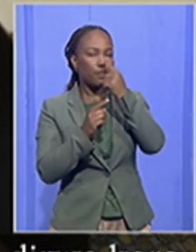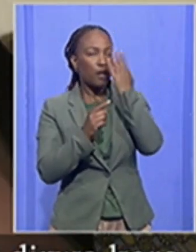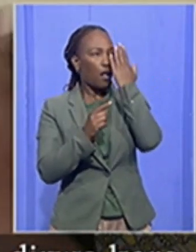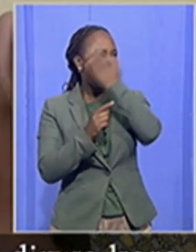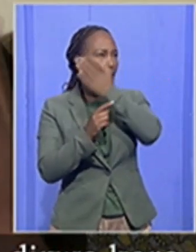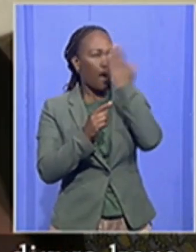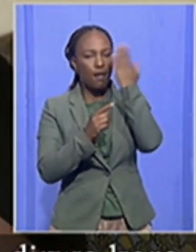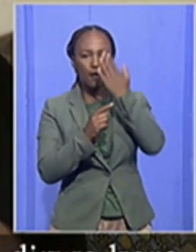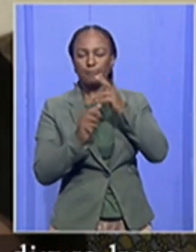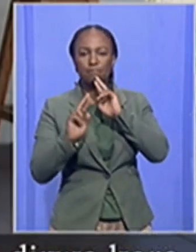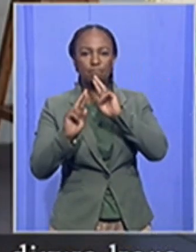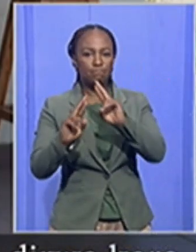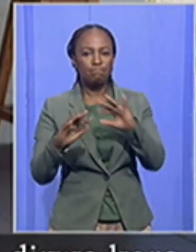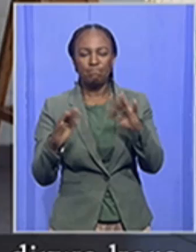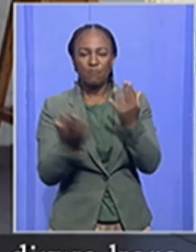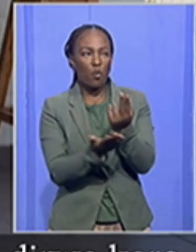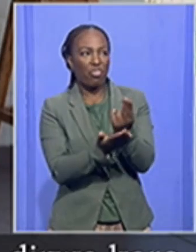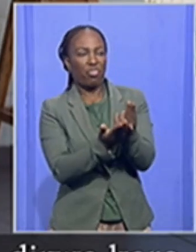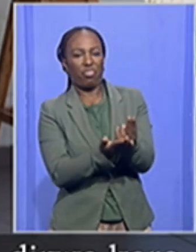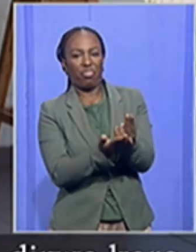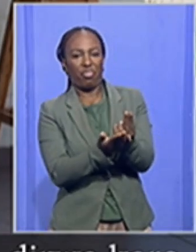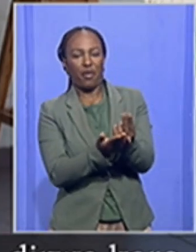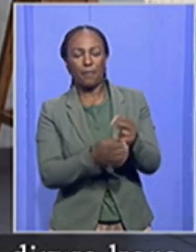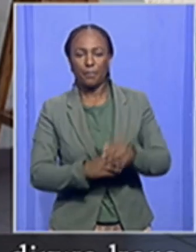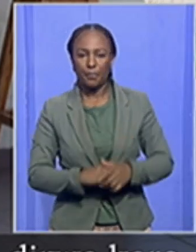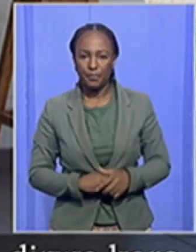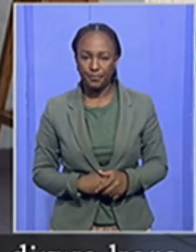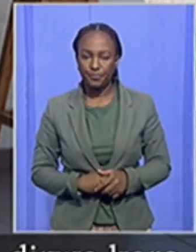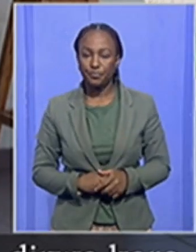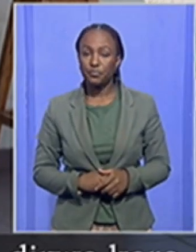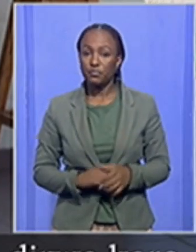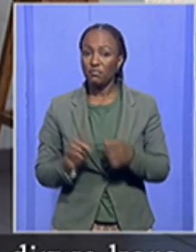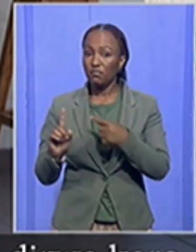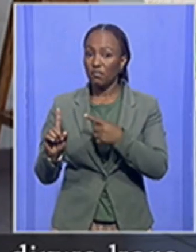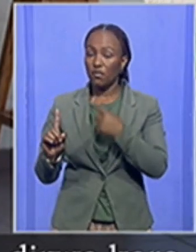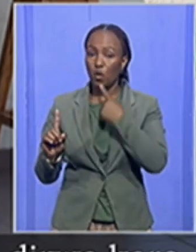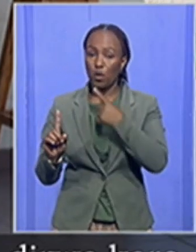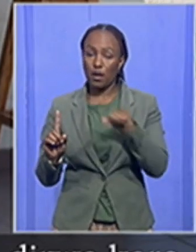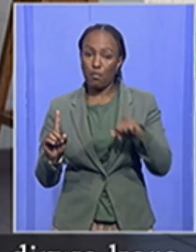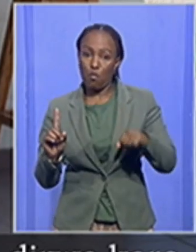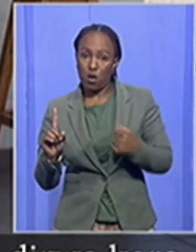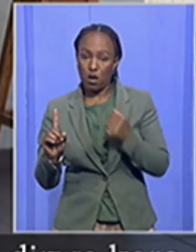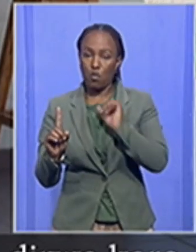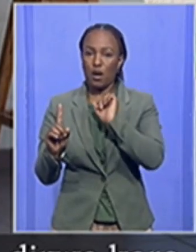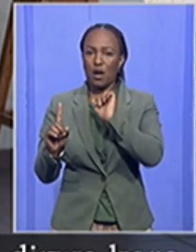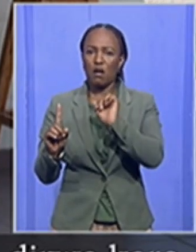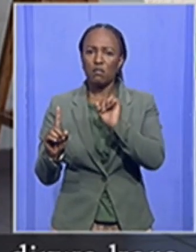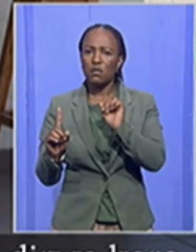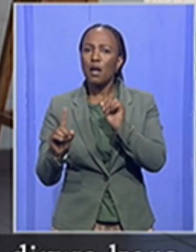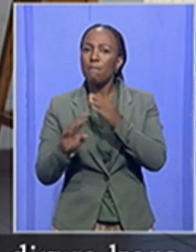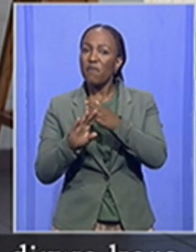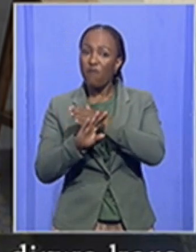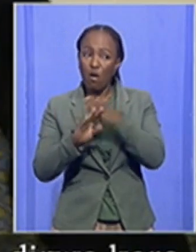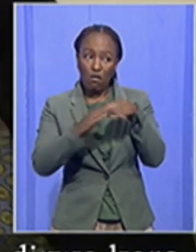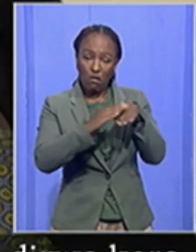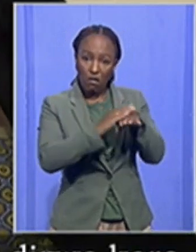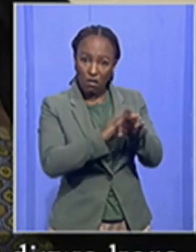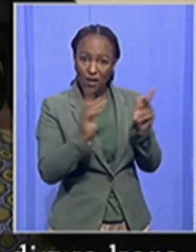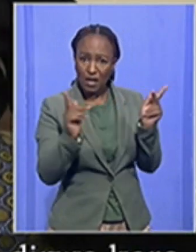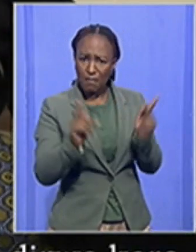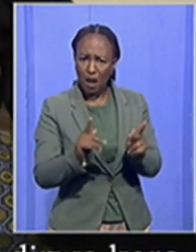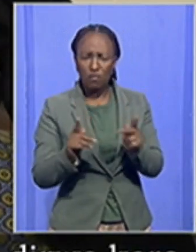respond a didimetsela. A re o garelwa pelo ke gore monna wa gagwe o ne a le mo seemong se sentseng sentle ga ne a ya ka Kimberley. O